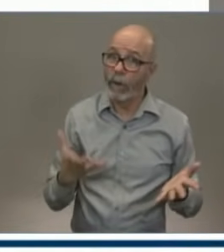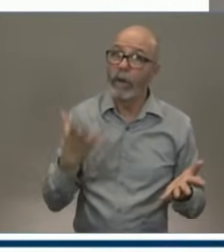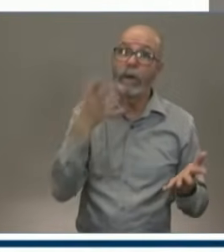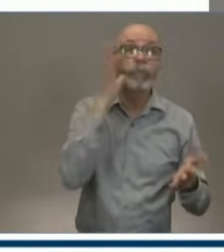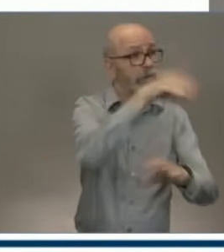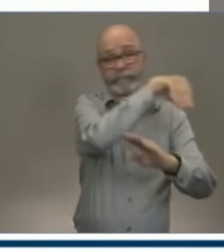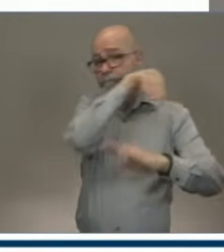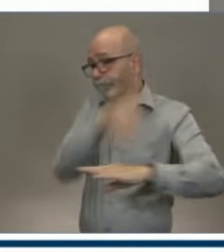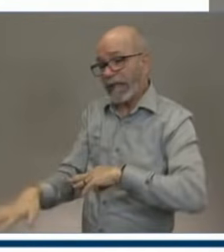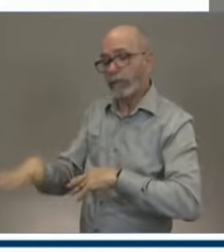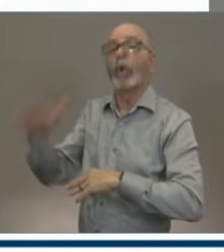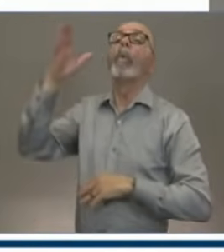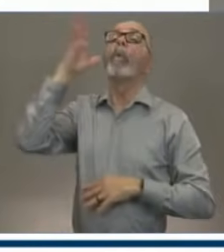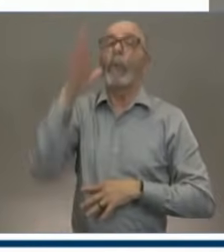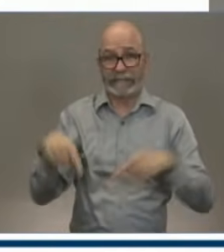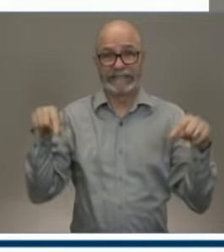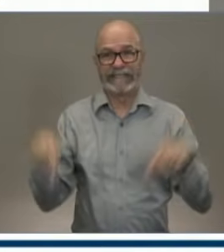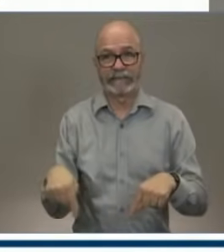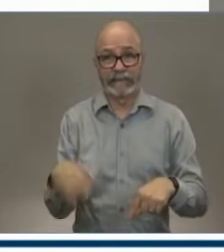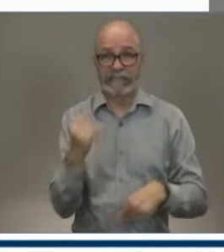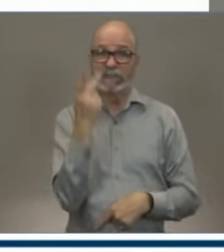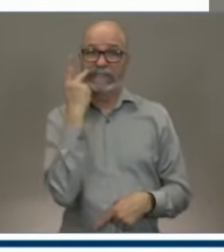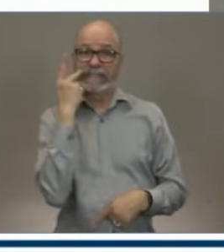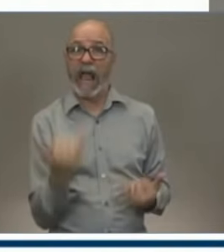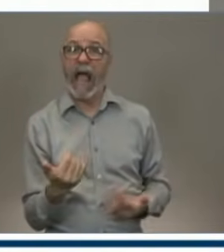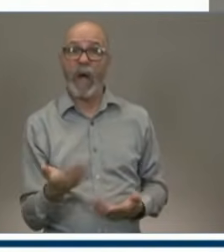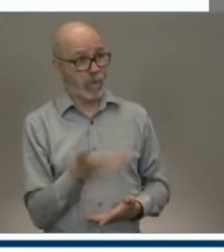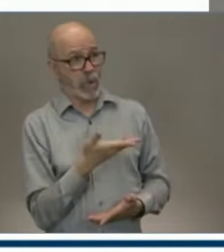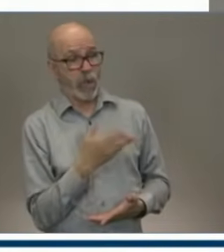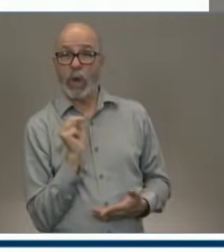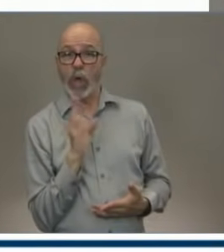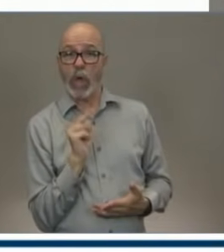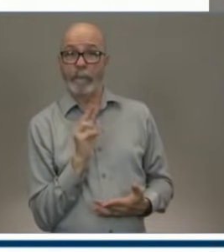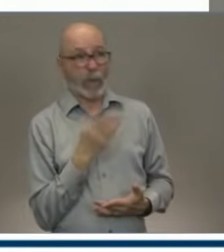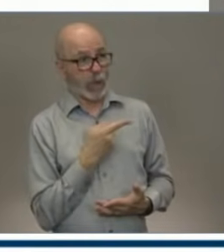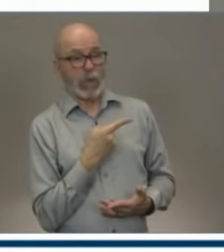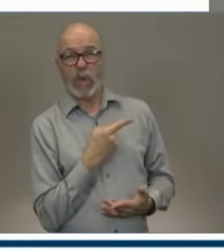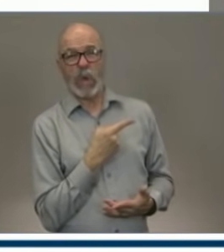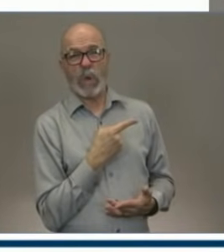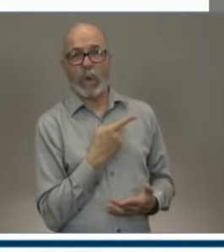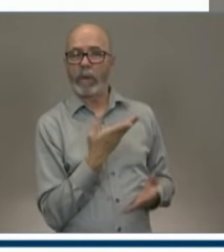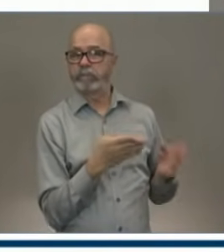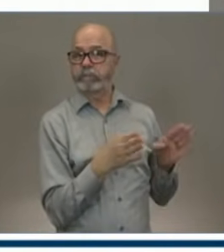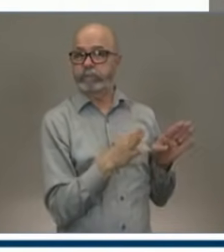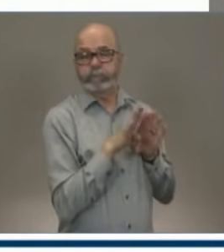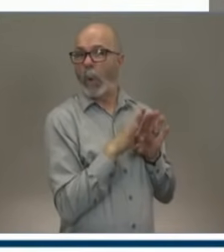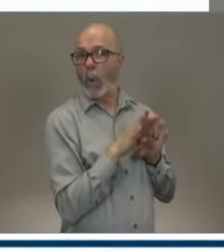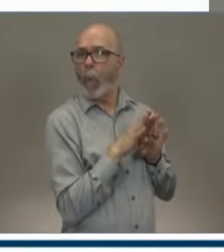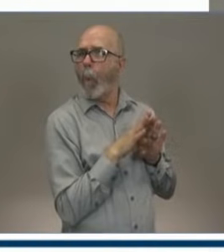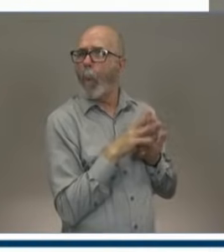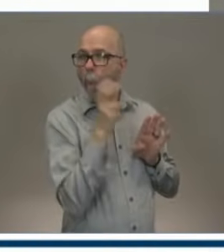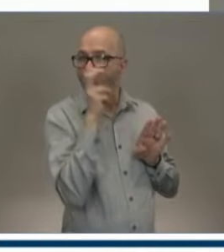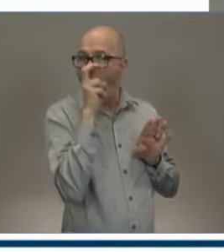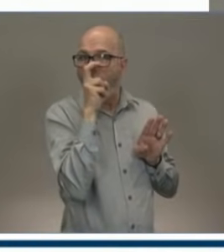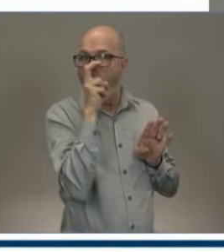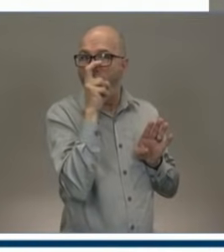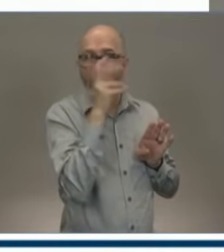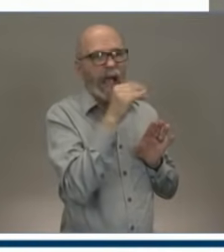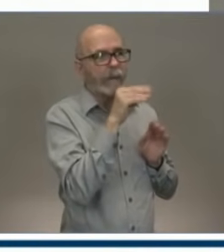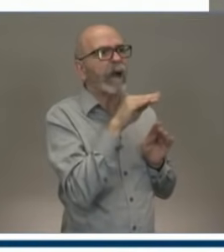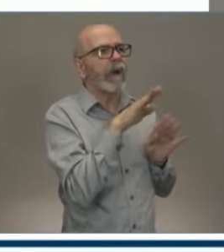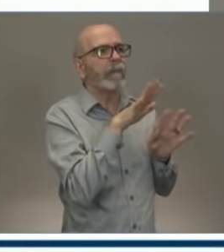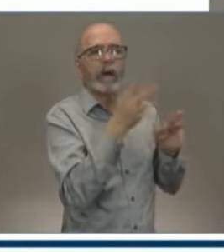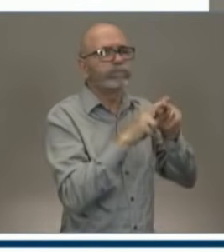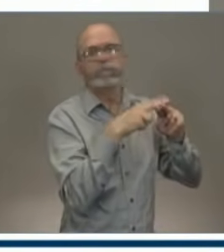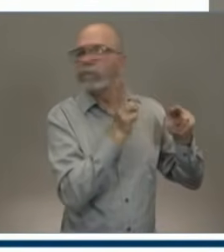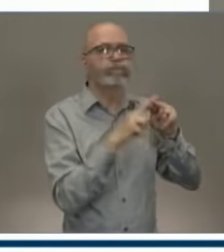spread if we just look to our neighboring province in New Brunswick. So following public health restrictions, and if